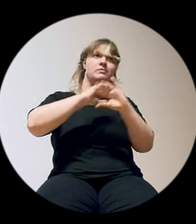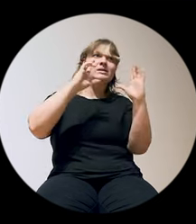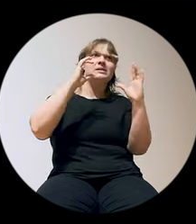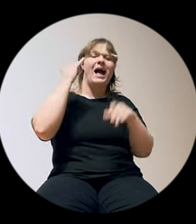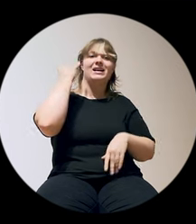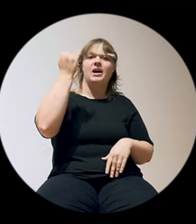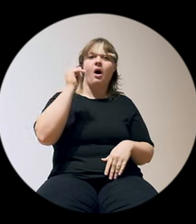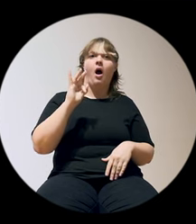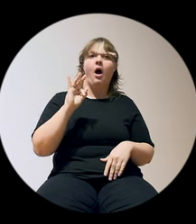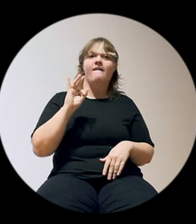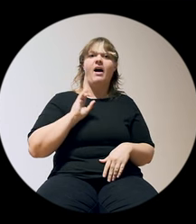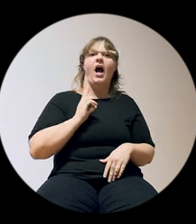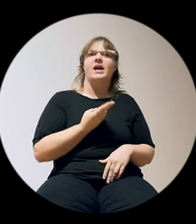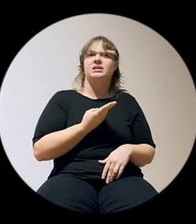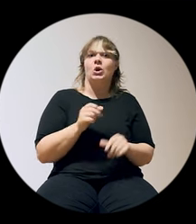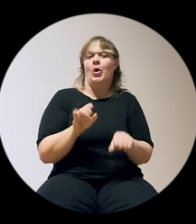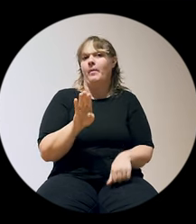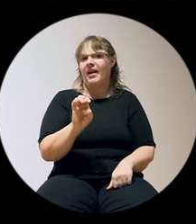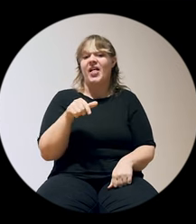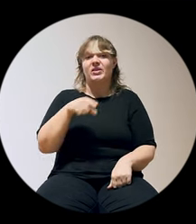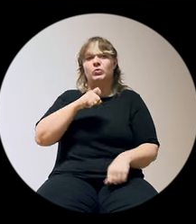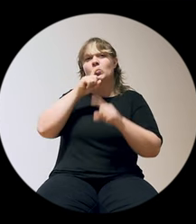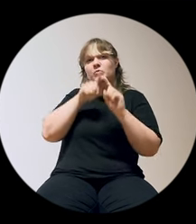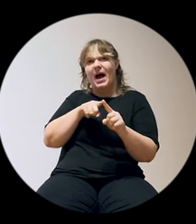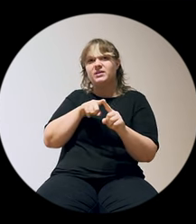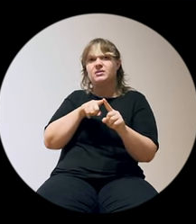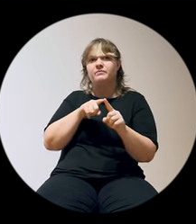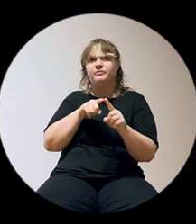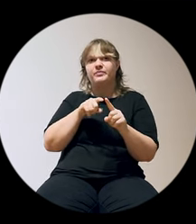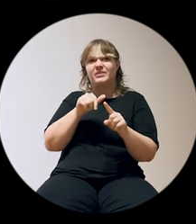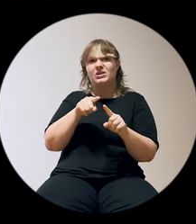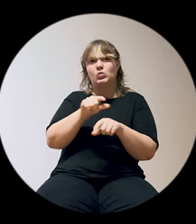be. This was a response to that work, or to that